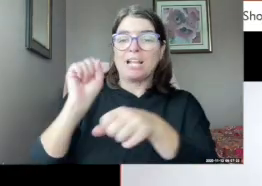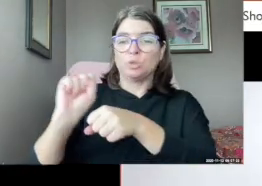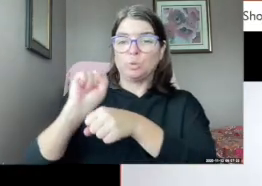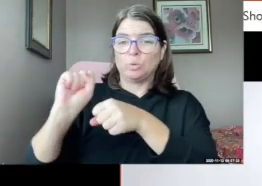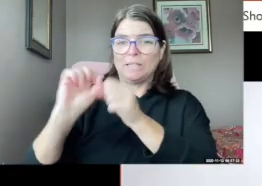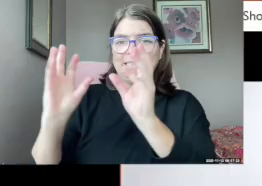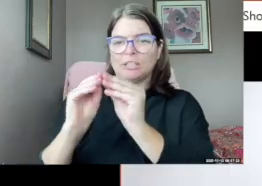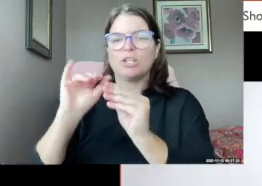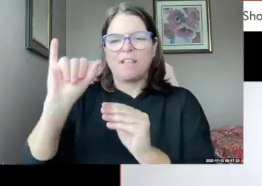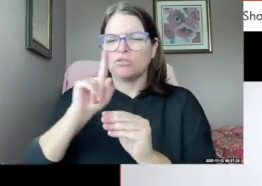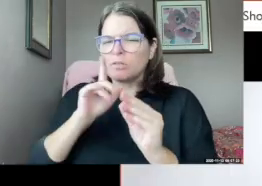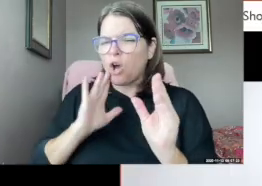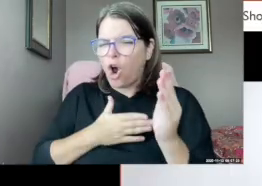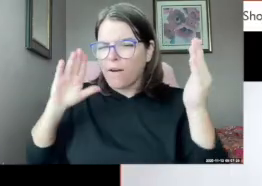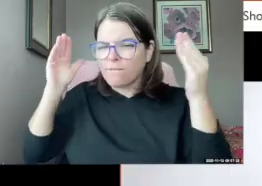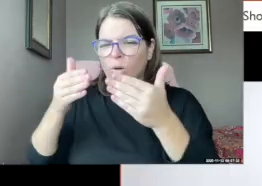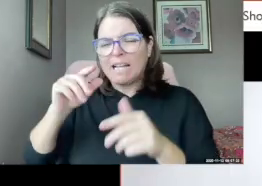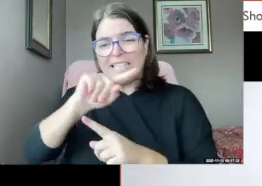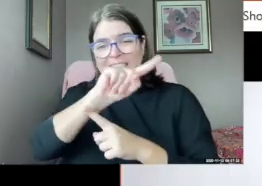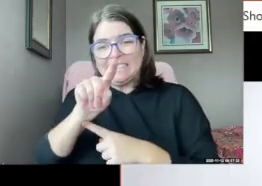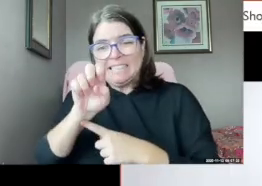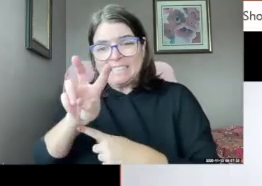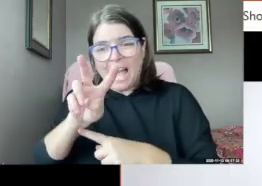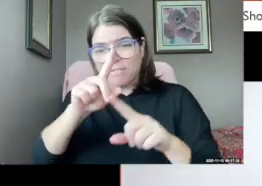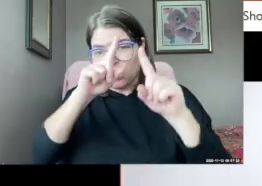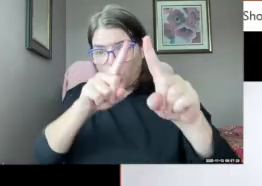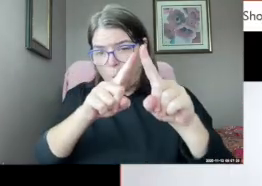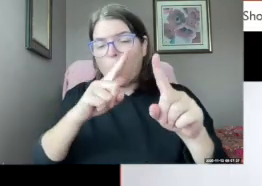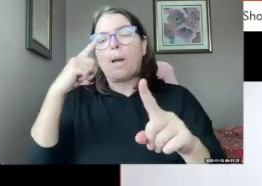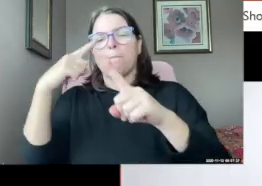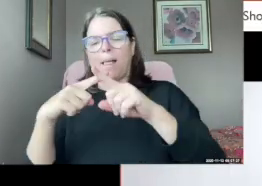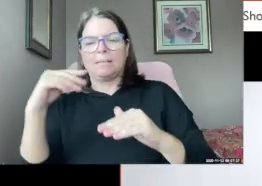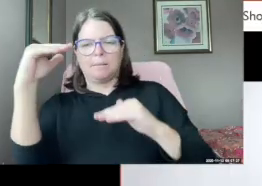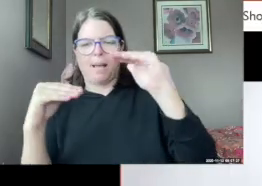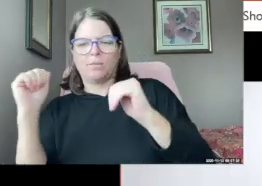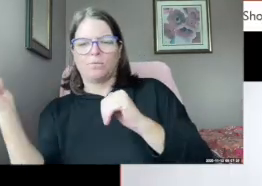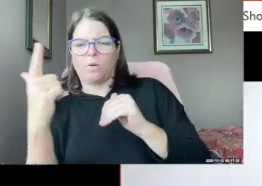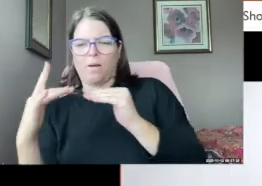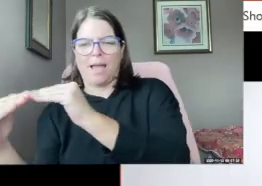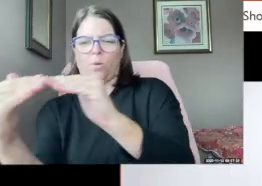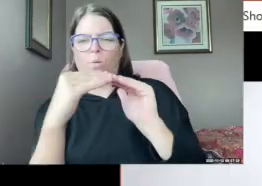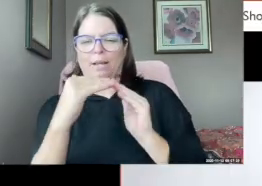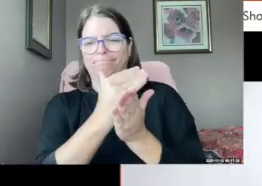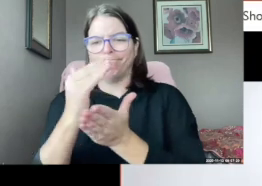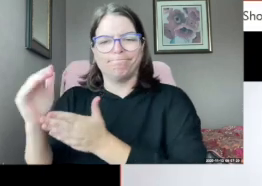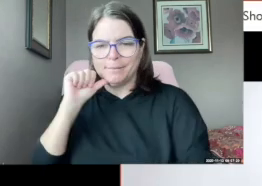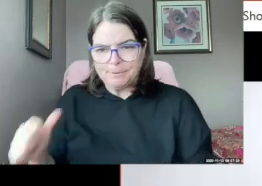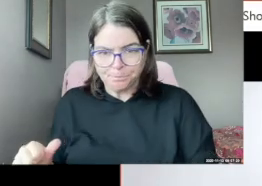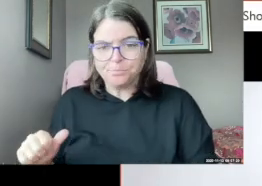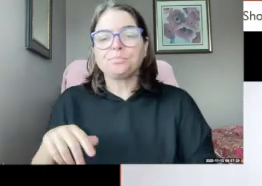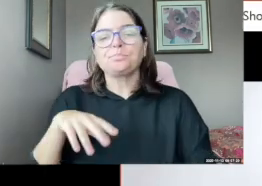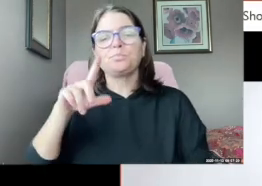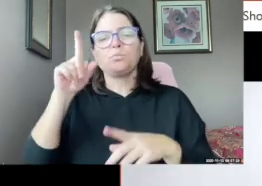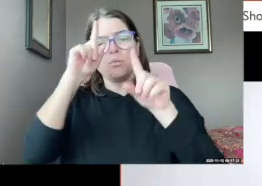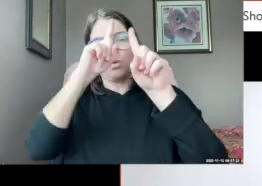that those are going to be kind of our key themes: is how are we going to reach our ZEV goals, and how do we do that while we're balancing equity? It's also important to note that